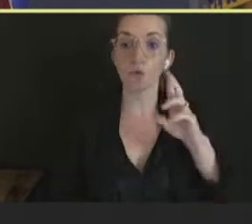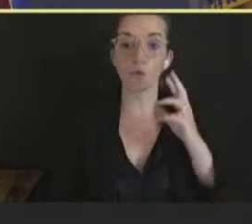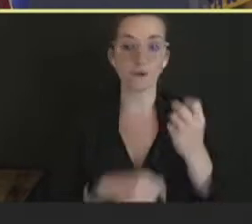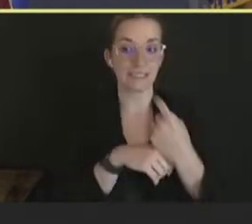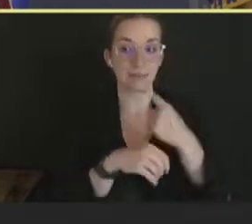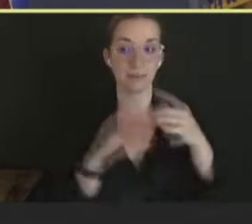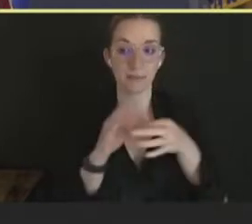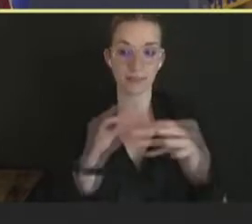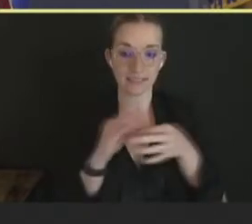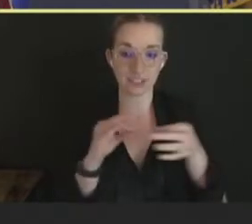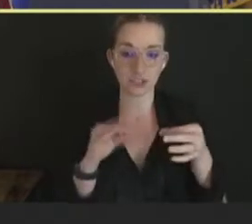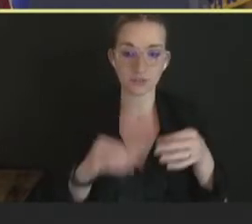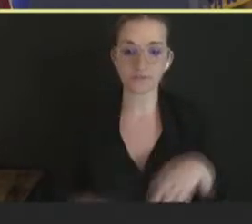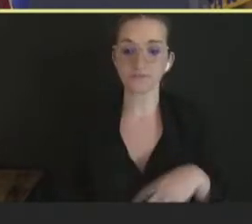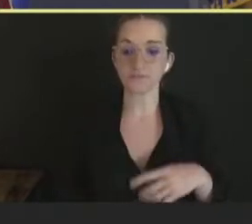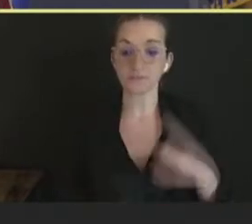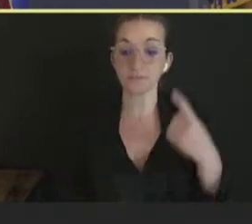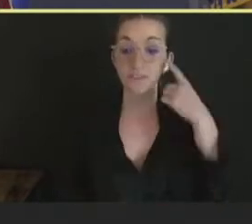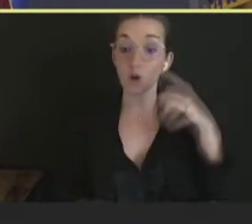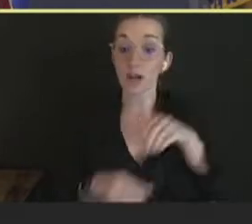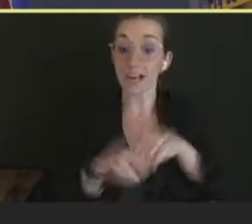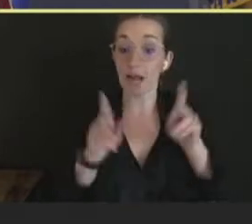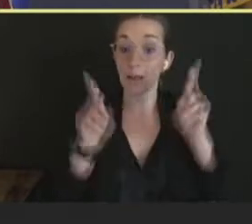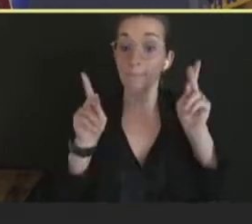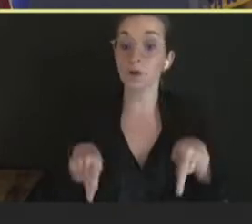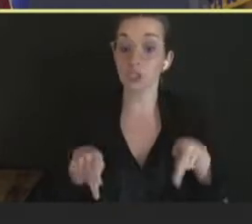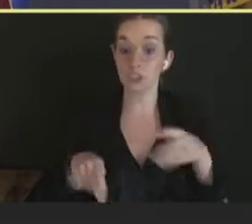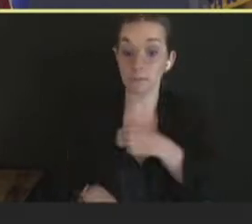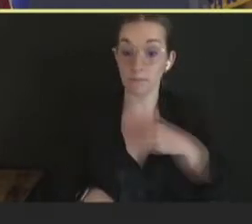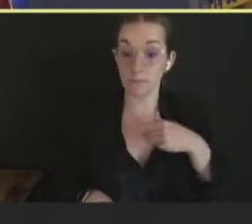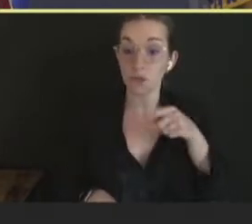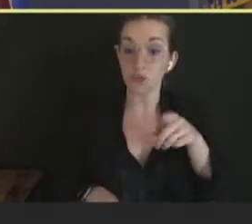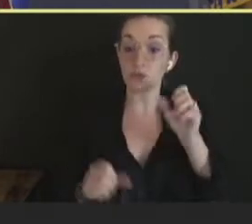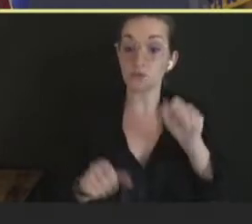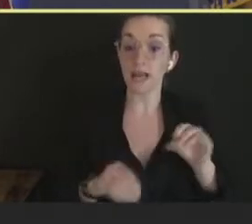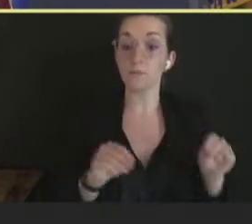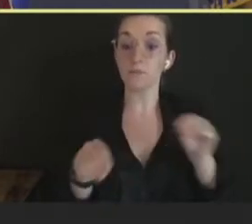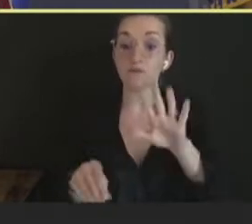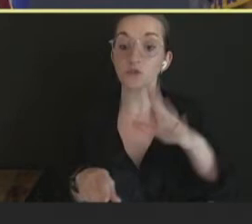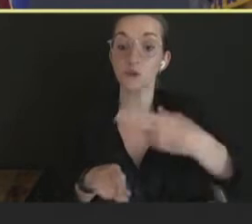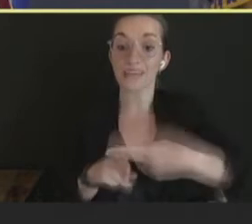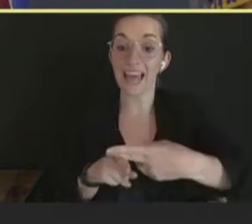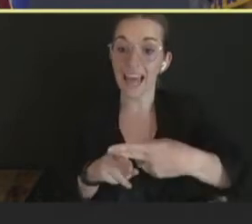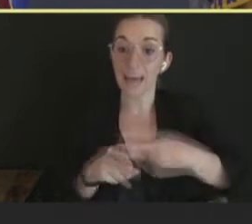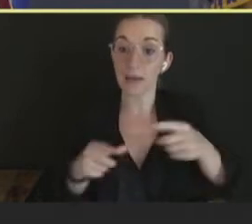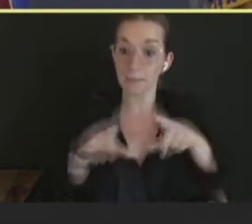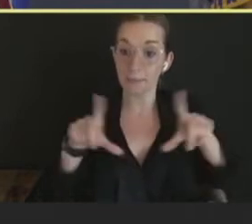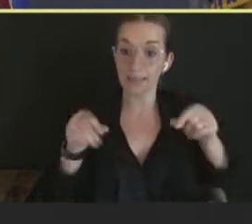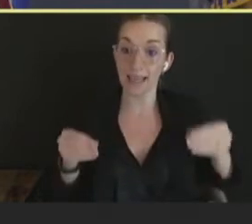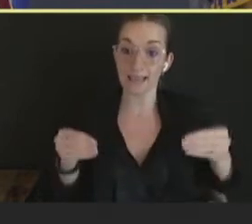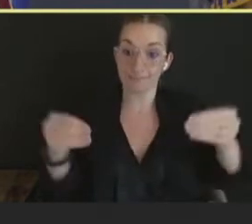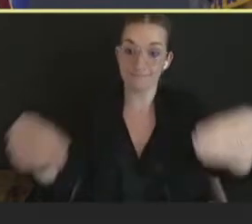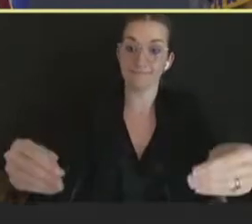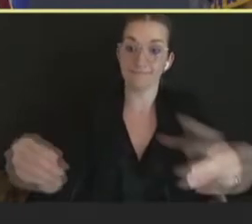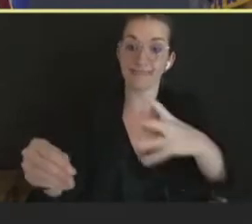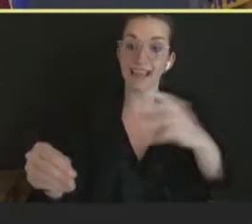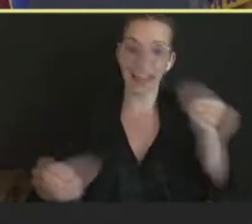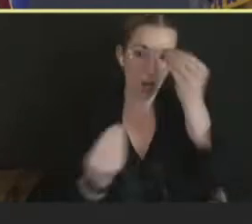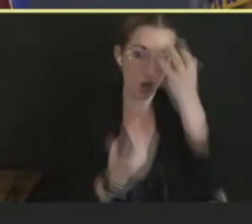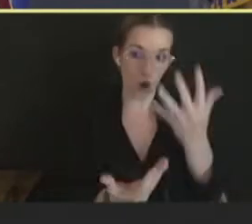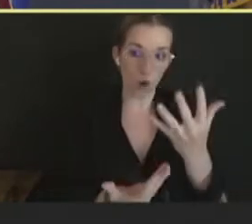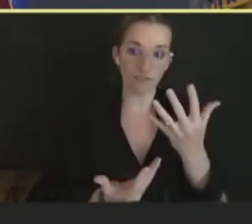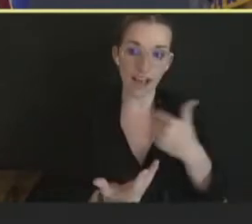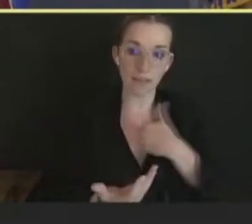to stand on the short end to notify me you'd like to speak. Please use the microphones when speaking so everyone can hear you.